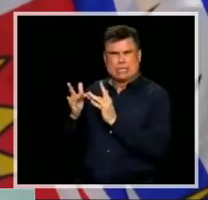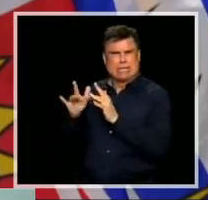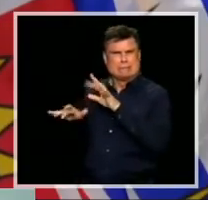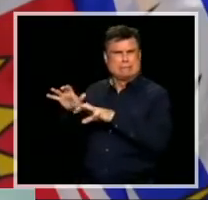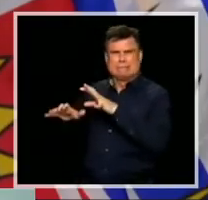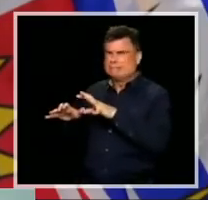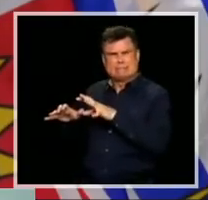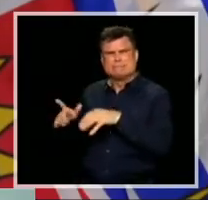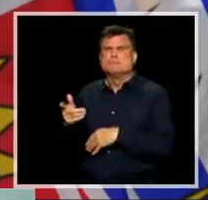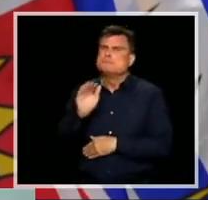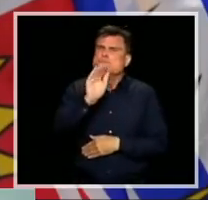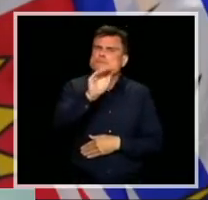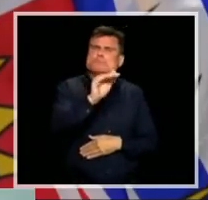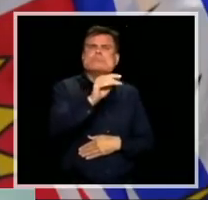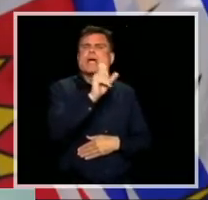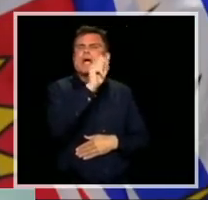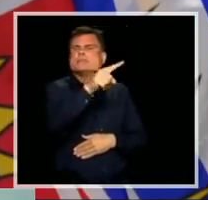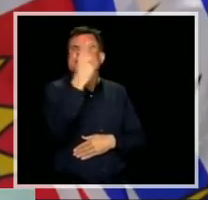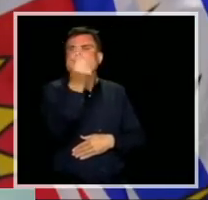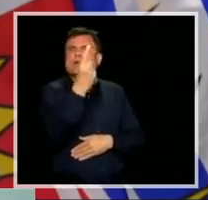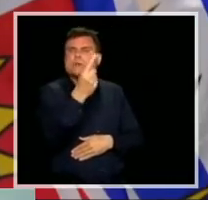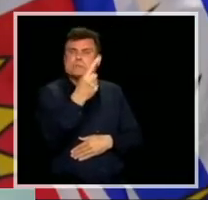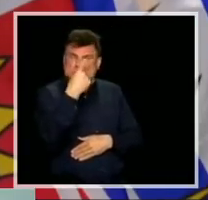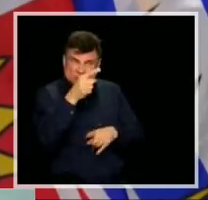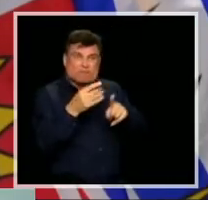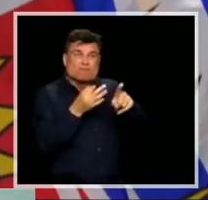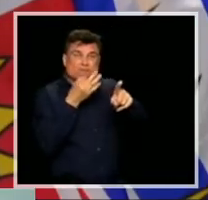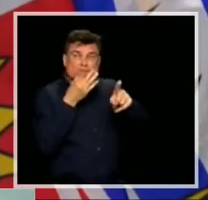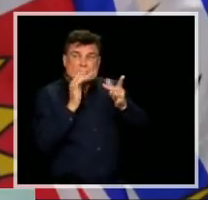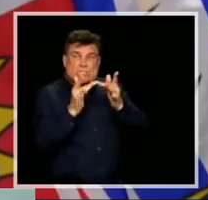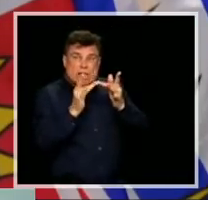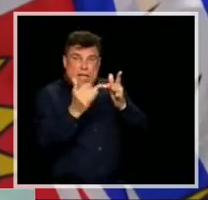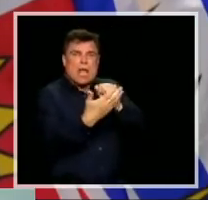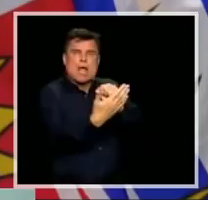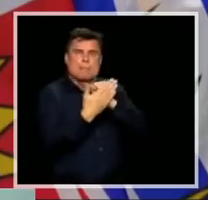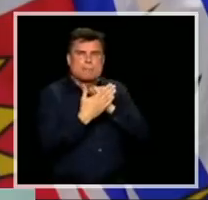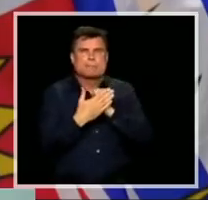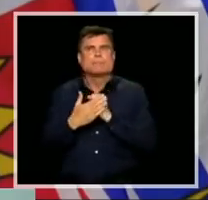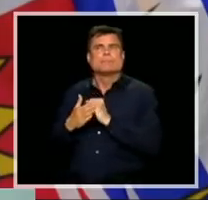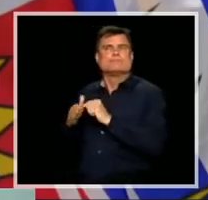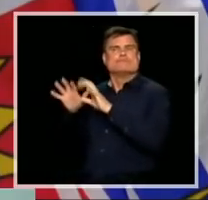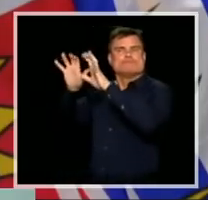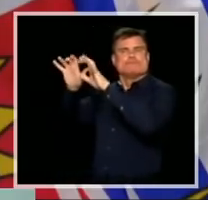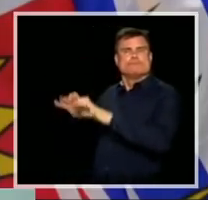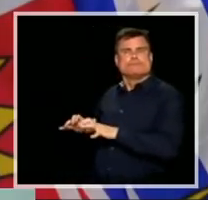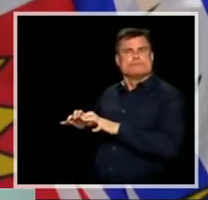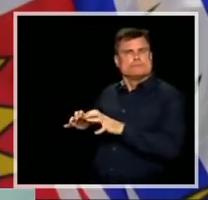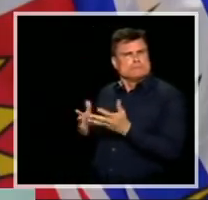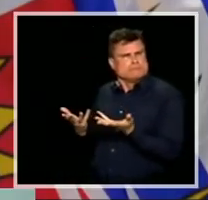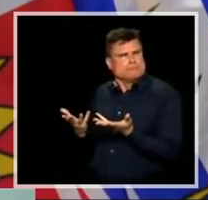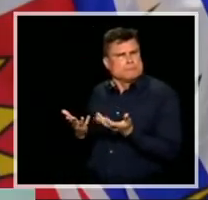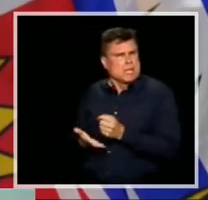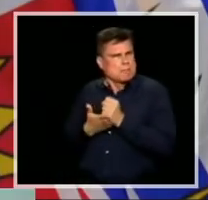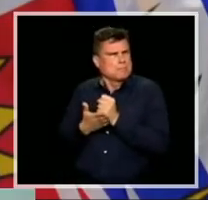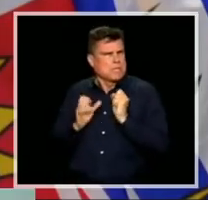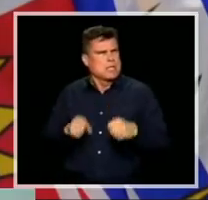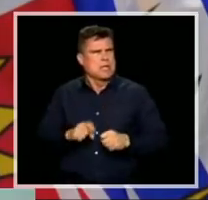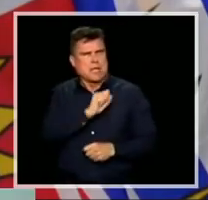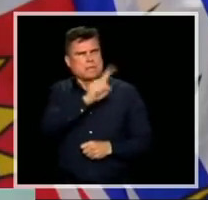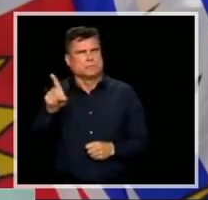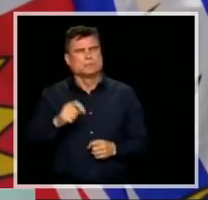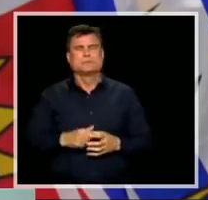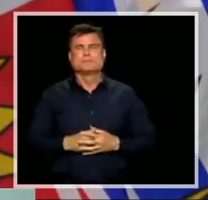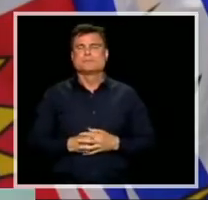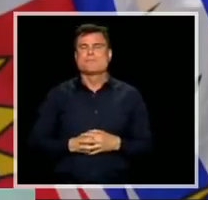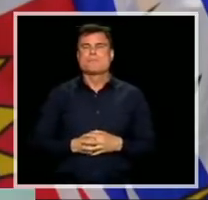we've restarted our economy, as more people are getting out, we are using these measures to prevent transmission of this infection.